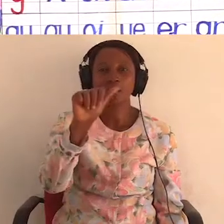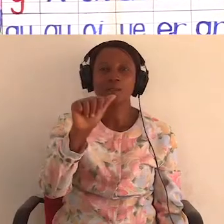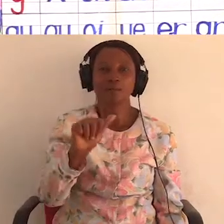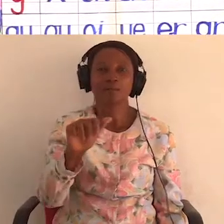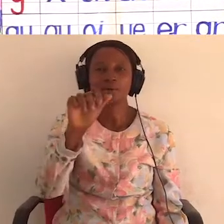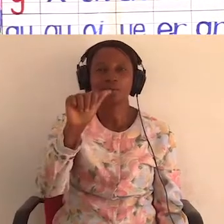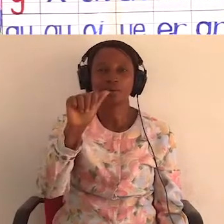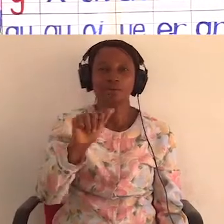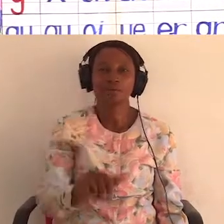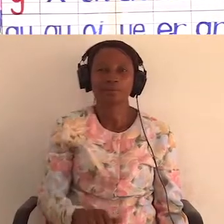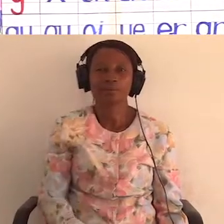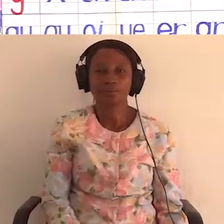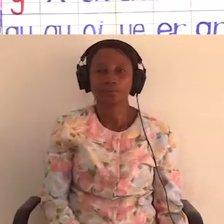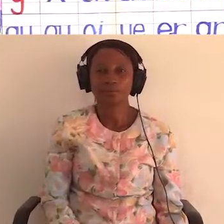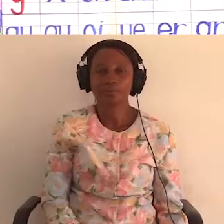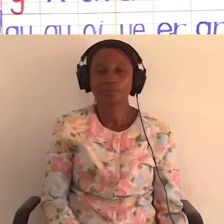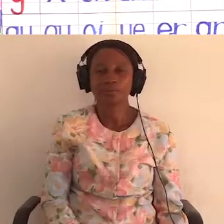ah, ah.